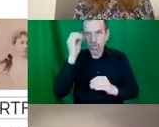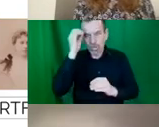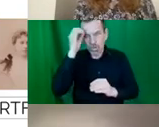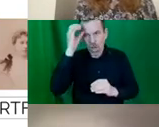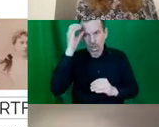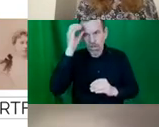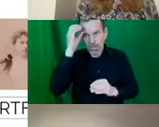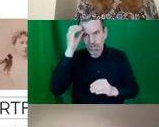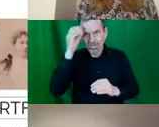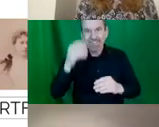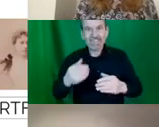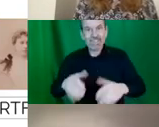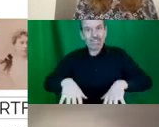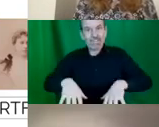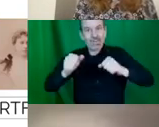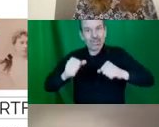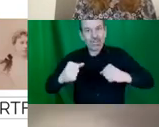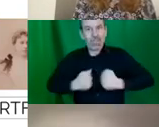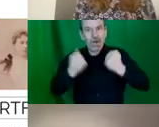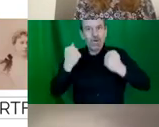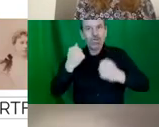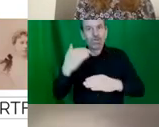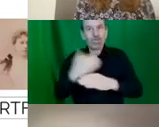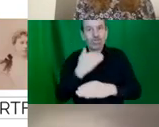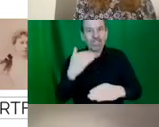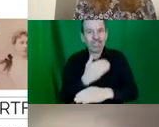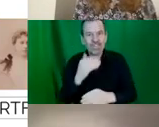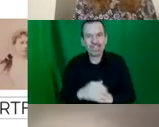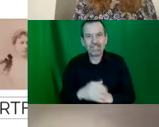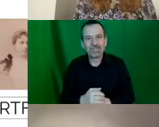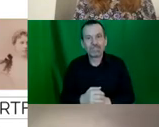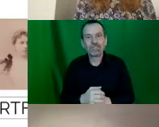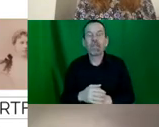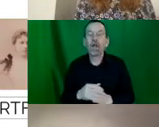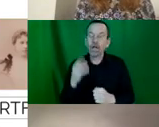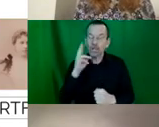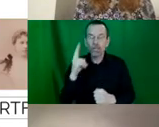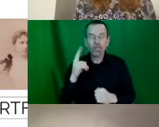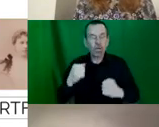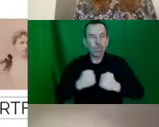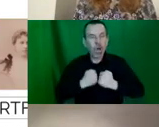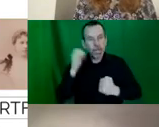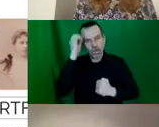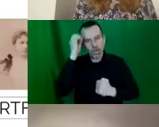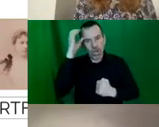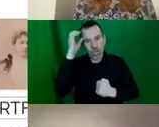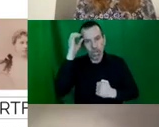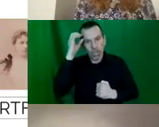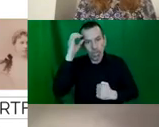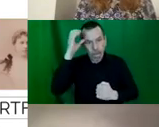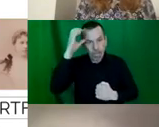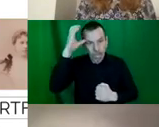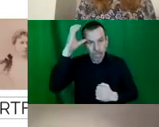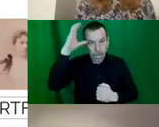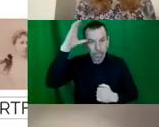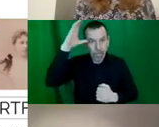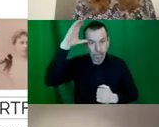conservation career. I've seen my conservation knowledge grow, and I've loved being a conservator within a working library and